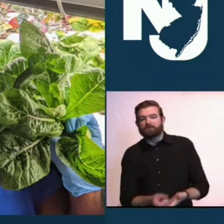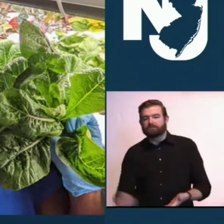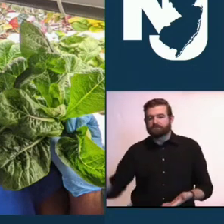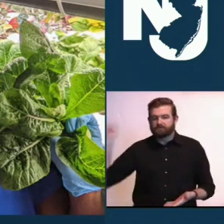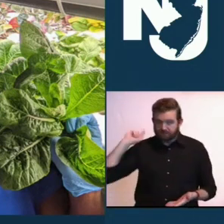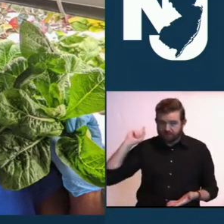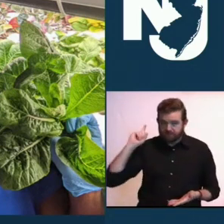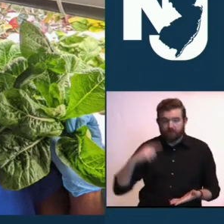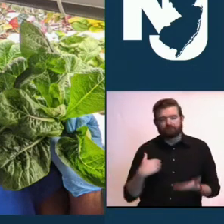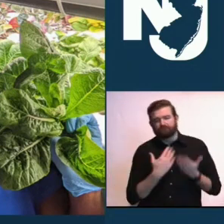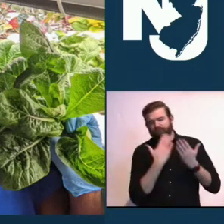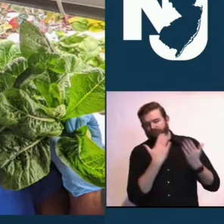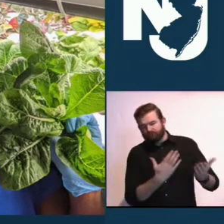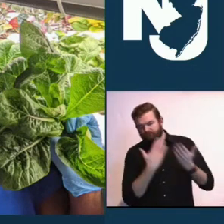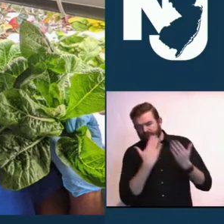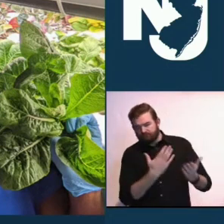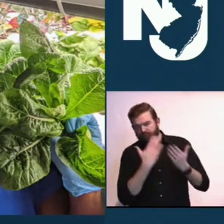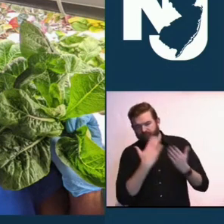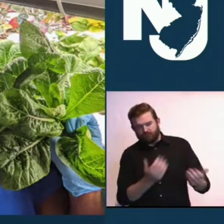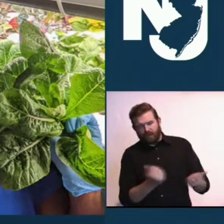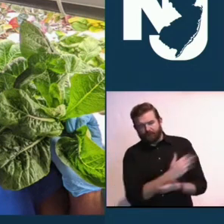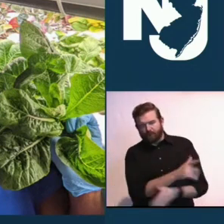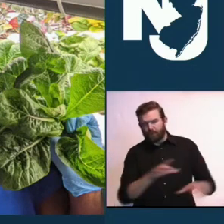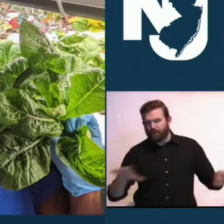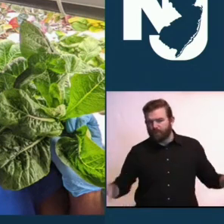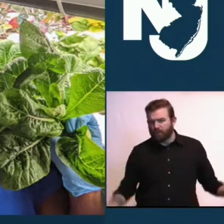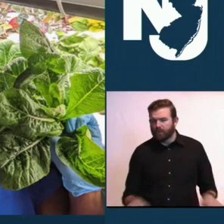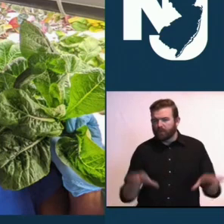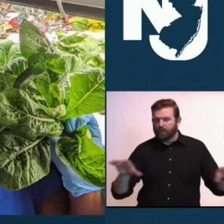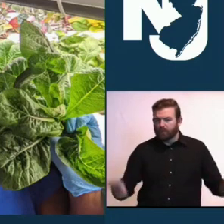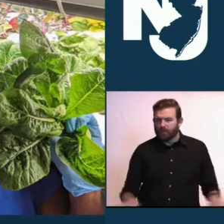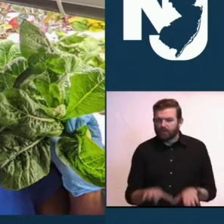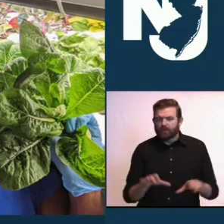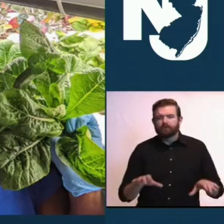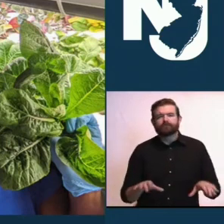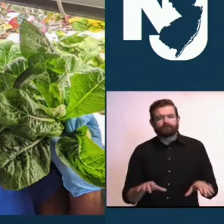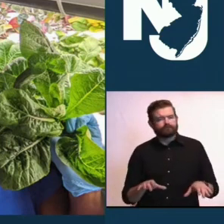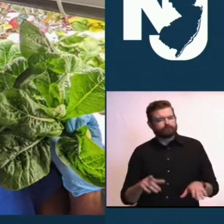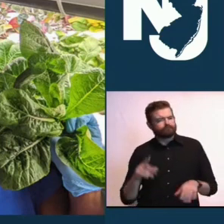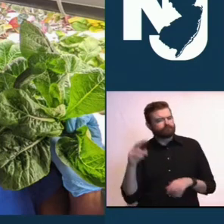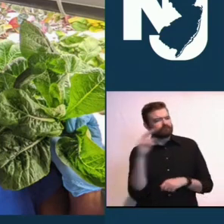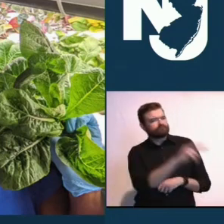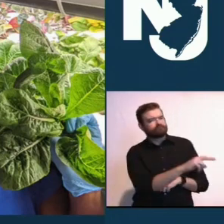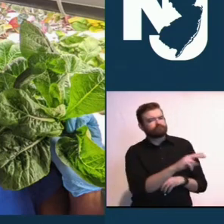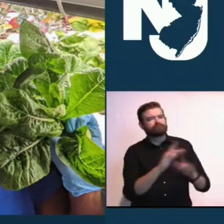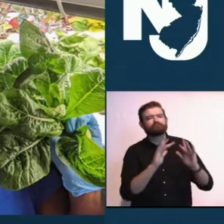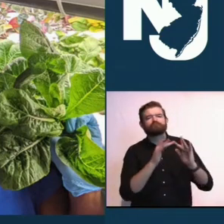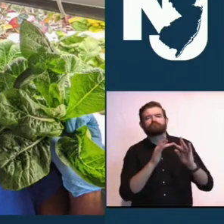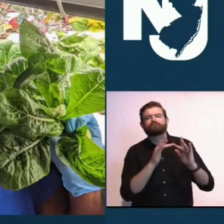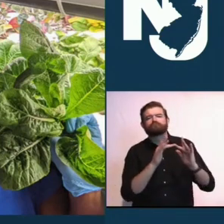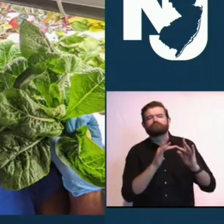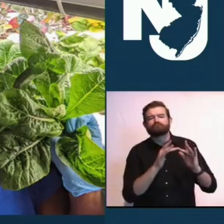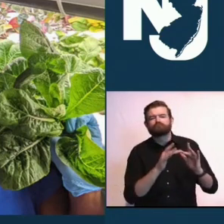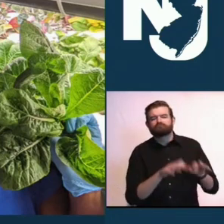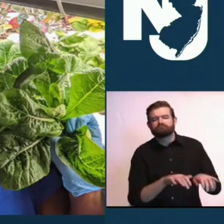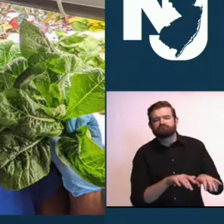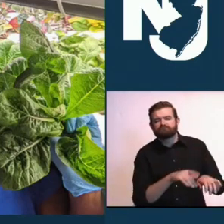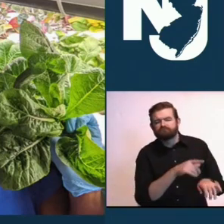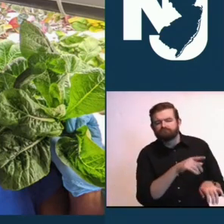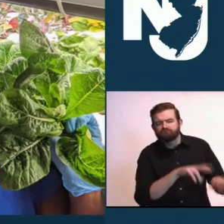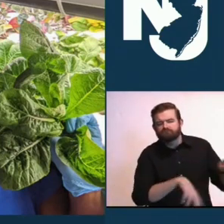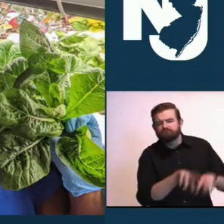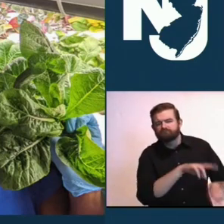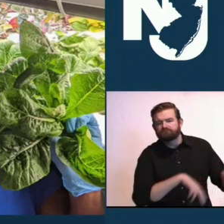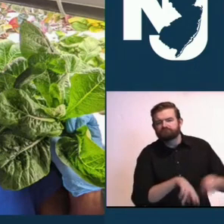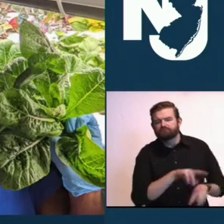thank him for all that he's doing through GeoGreens. Check them out, geogreens.org, geogreens.org, a really